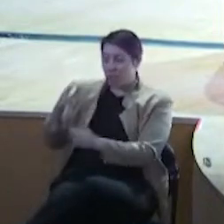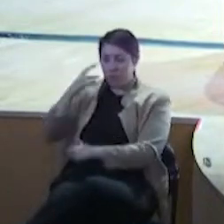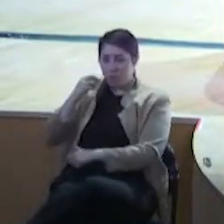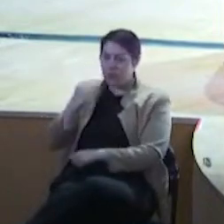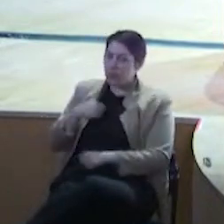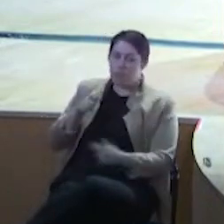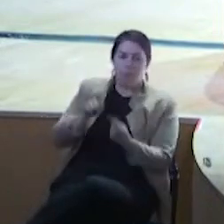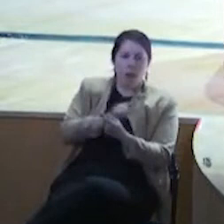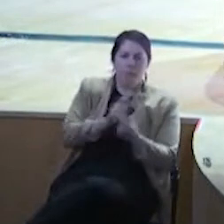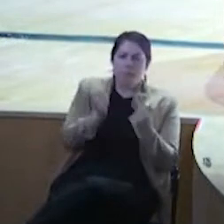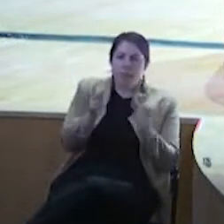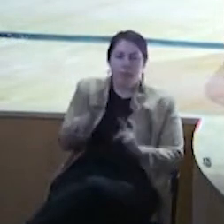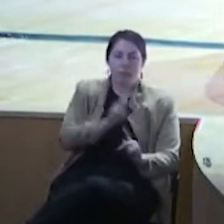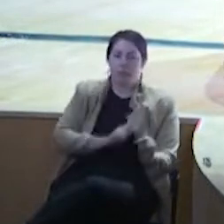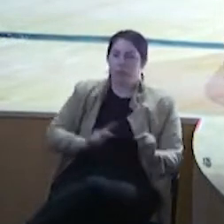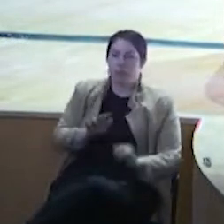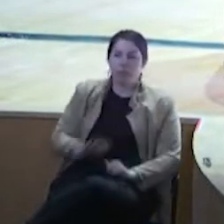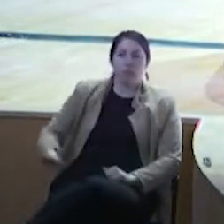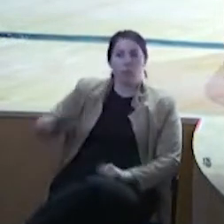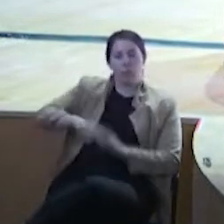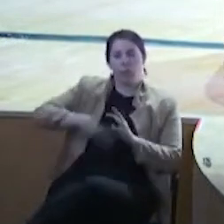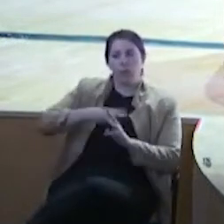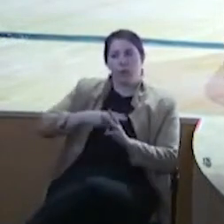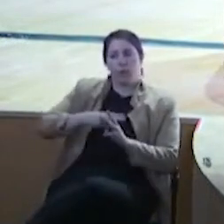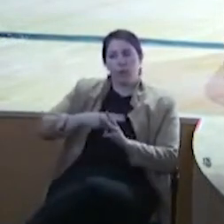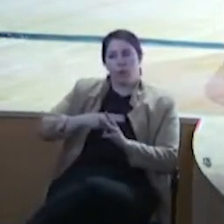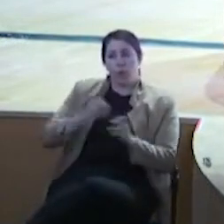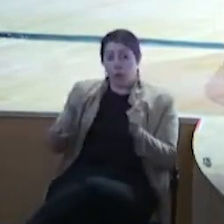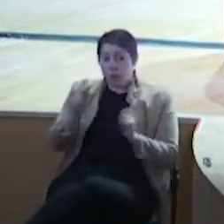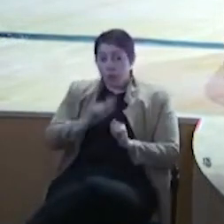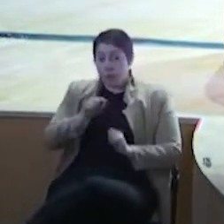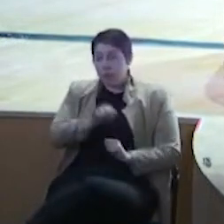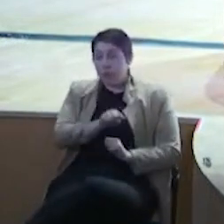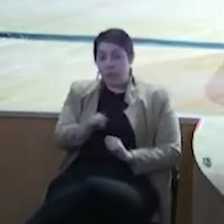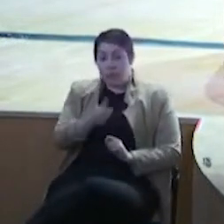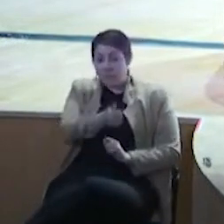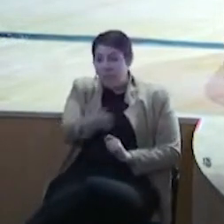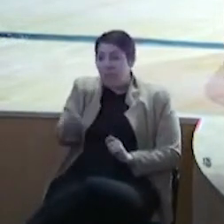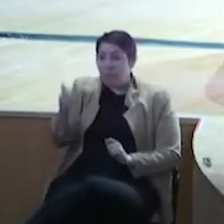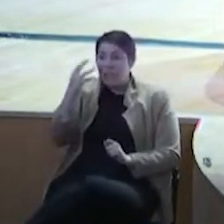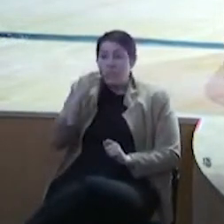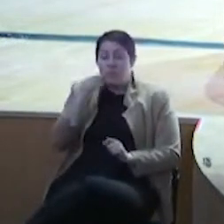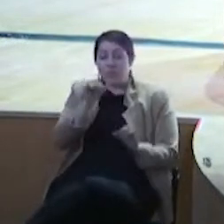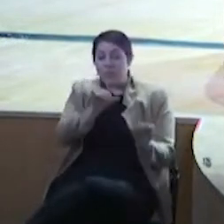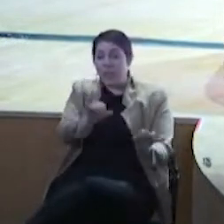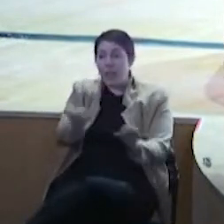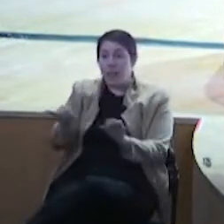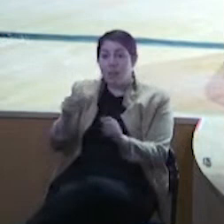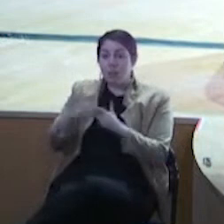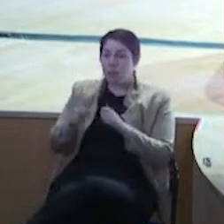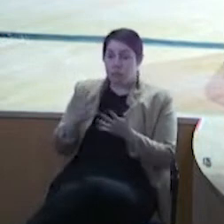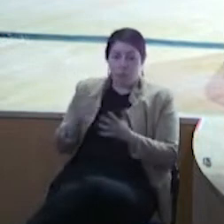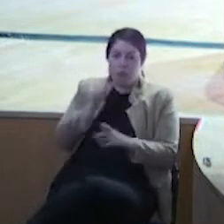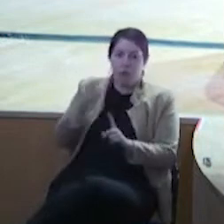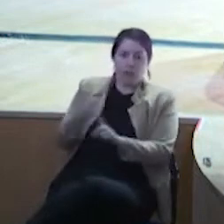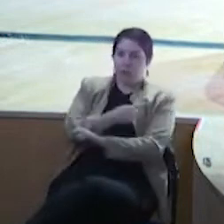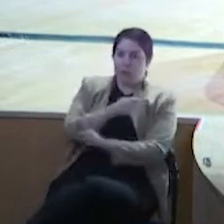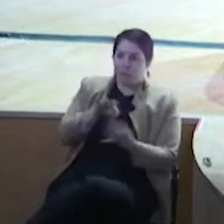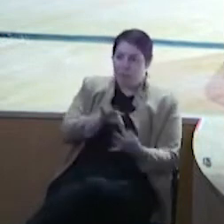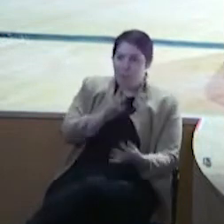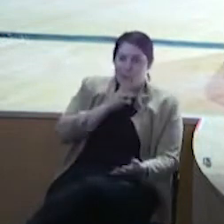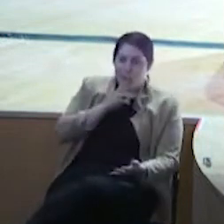world, so many people there. Who had issues, not even having